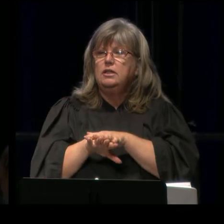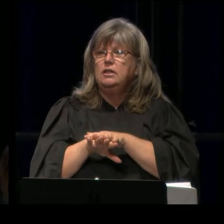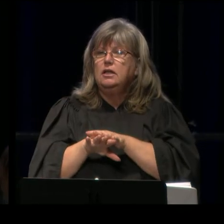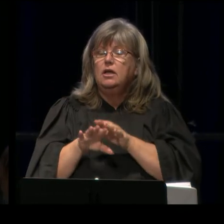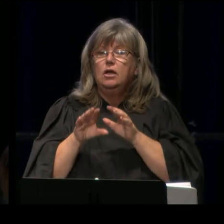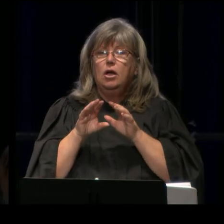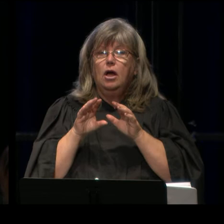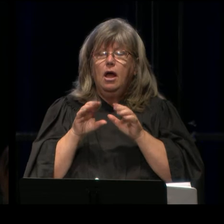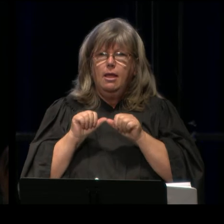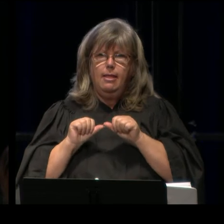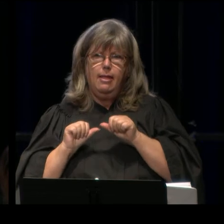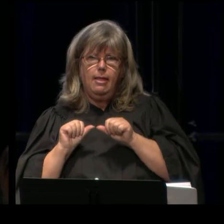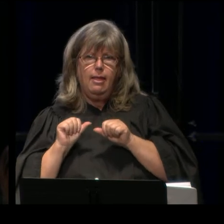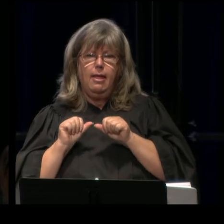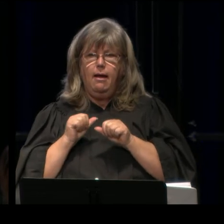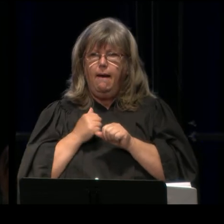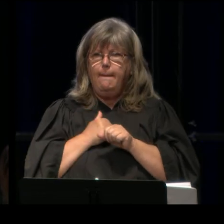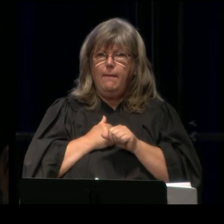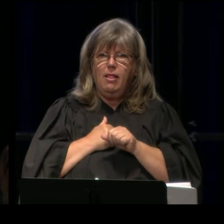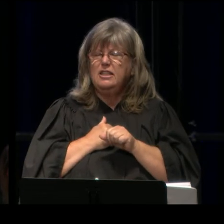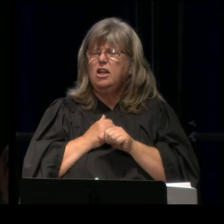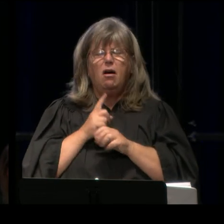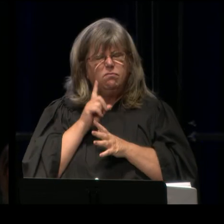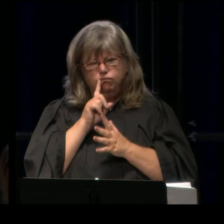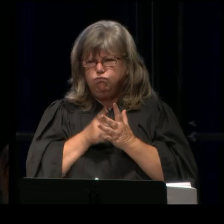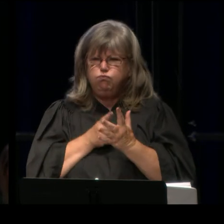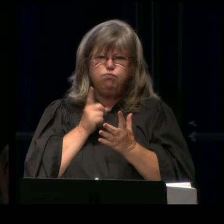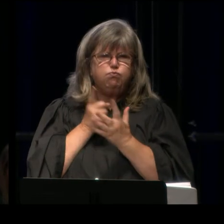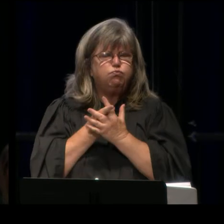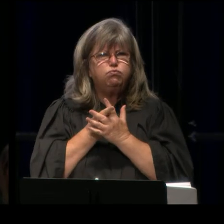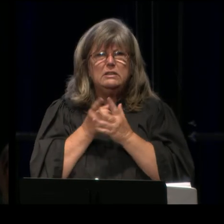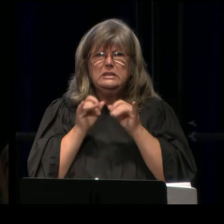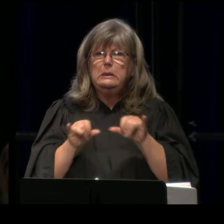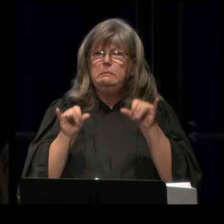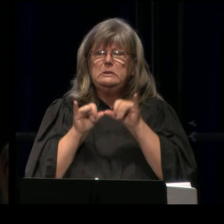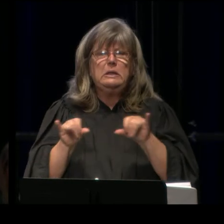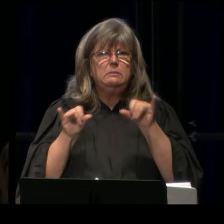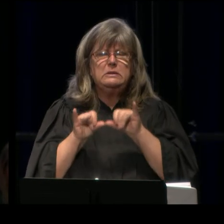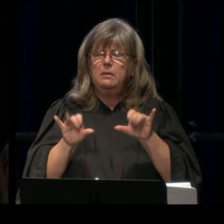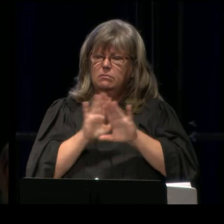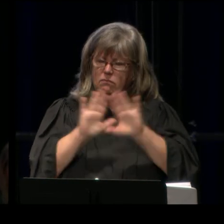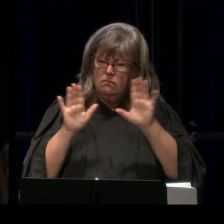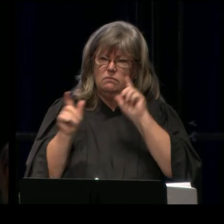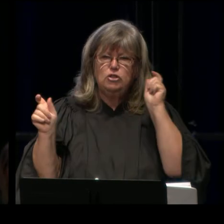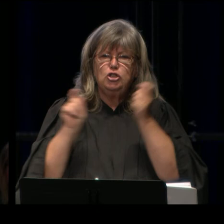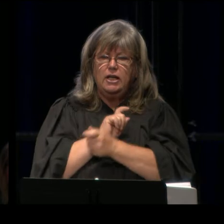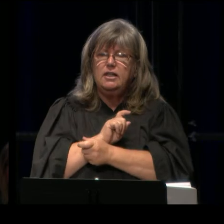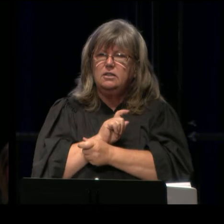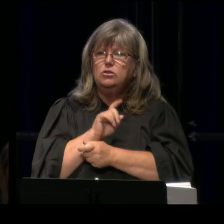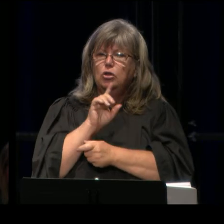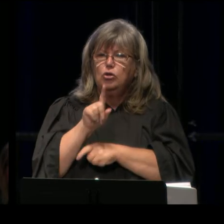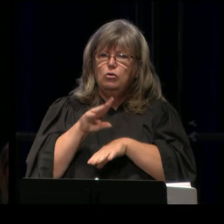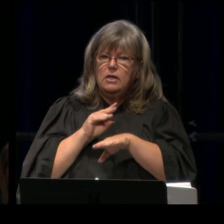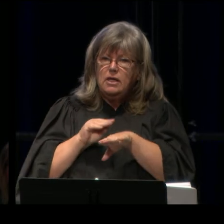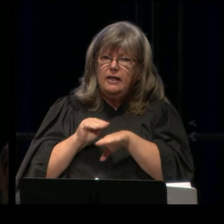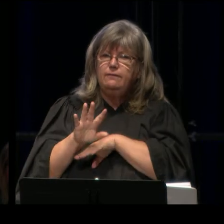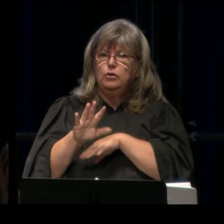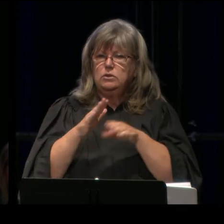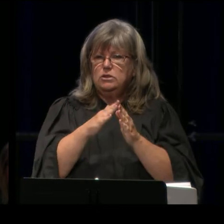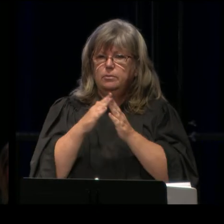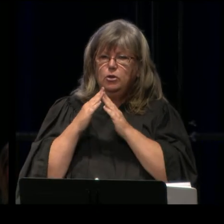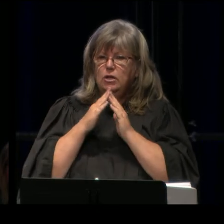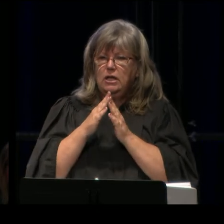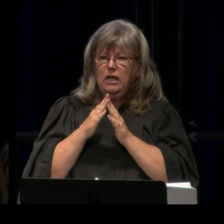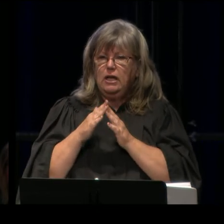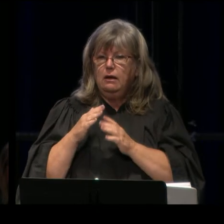apology, you challenged the status quo, and you made your mark on our community. I am one